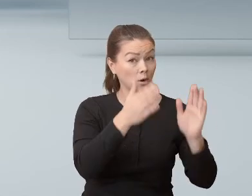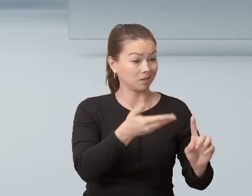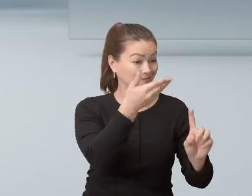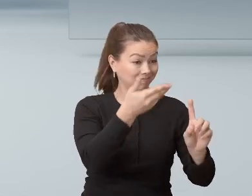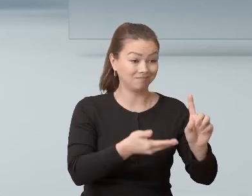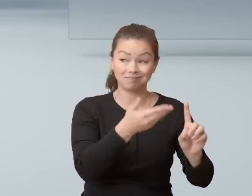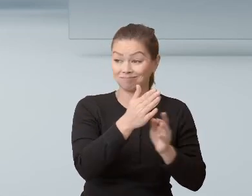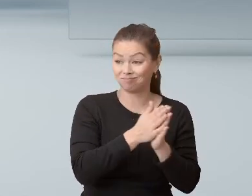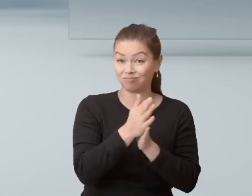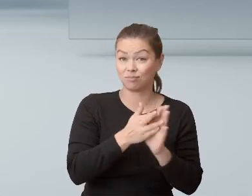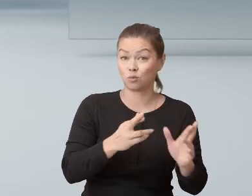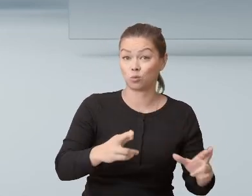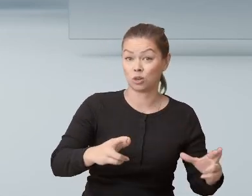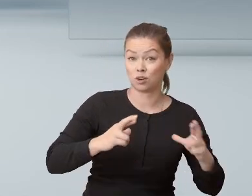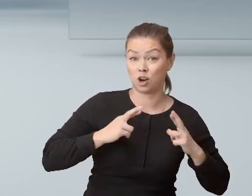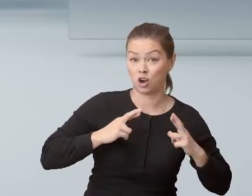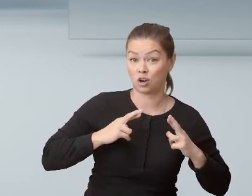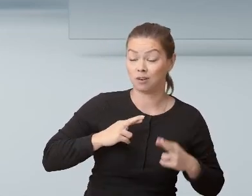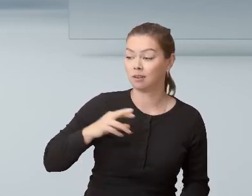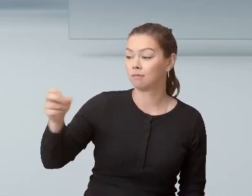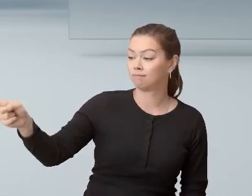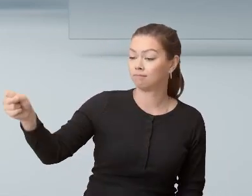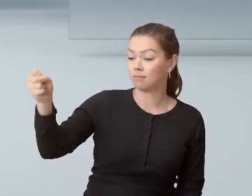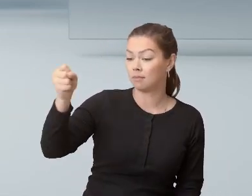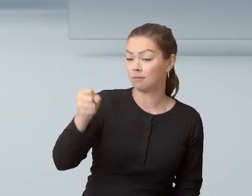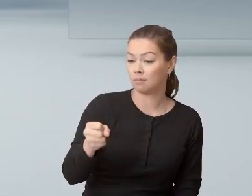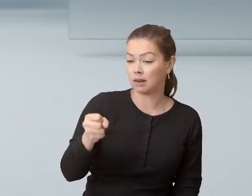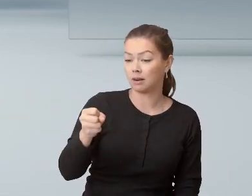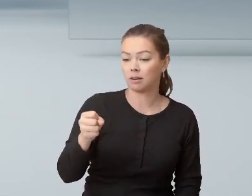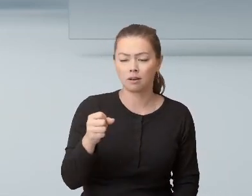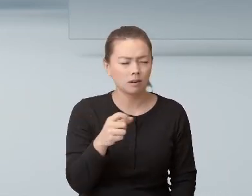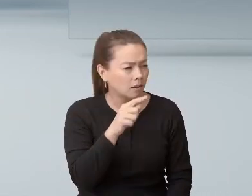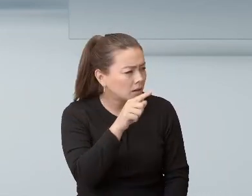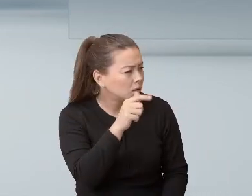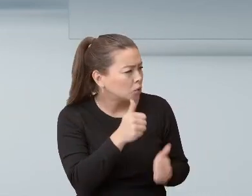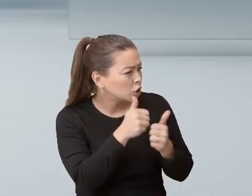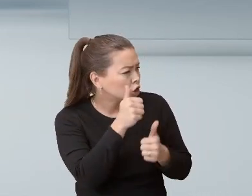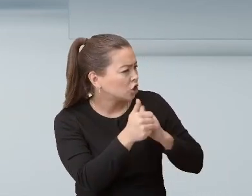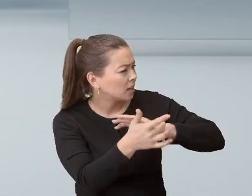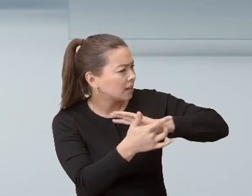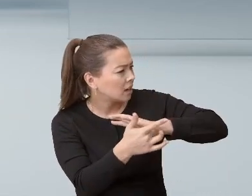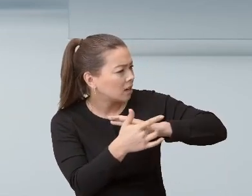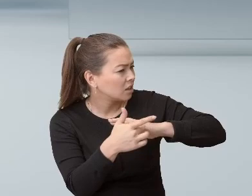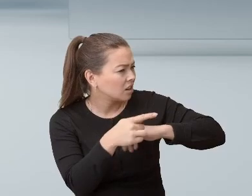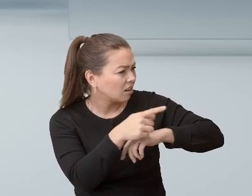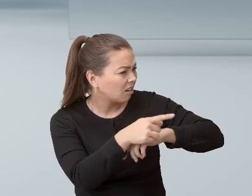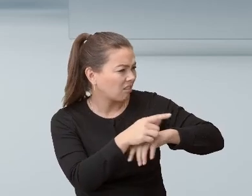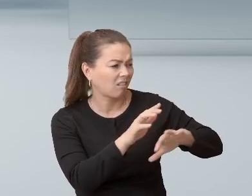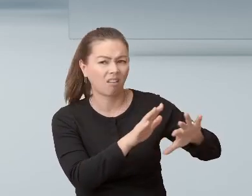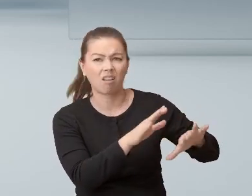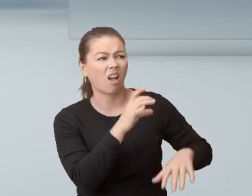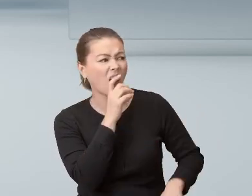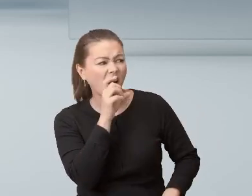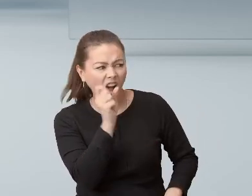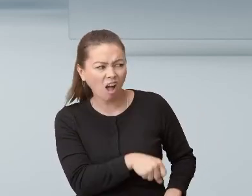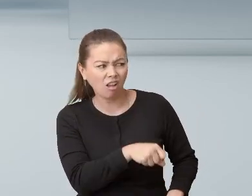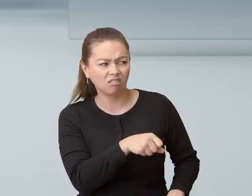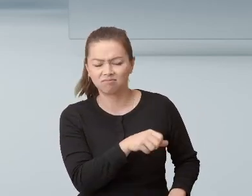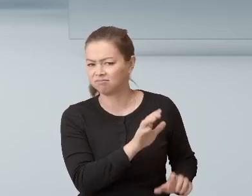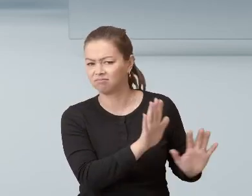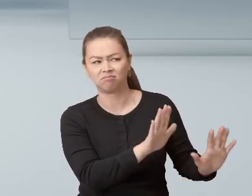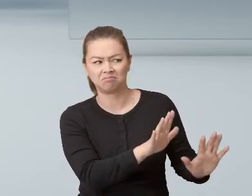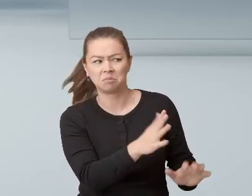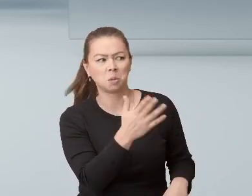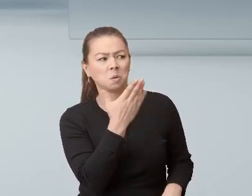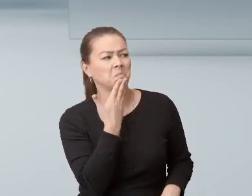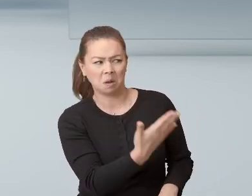what technology they're running on, they decline the offer, and then the person that wants to retire can't retire. It's a nightmare on that. So